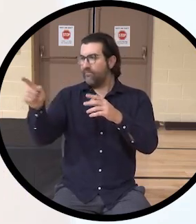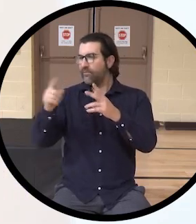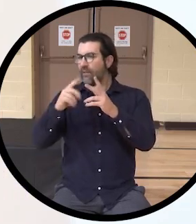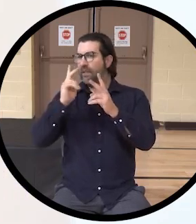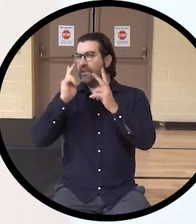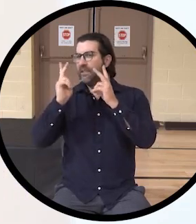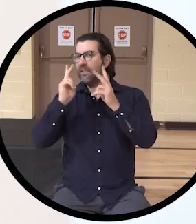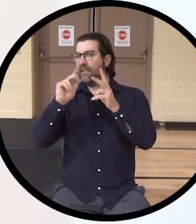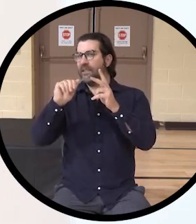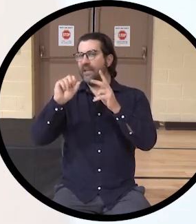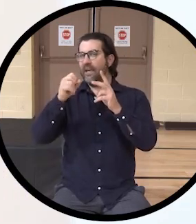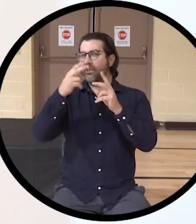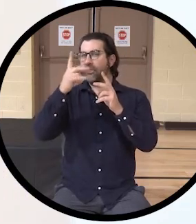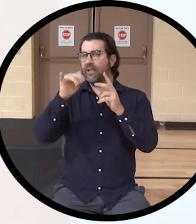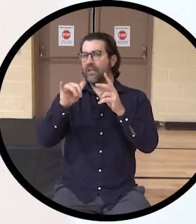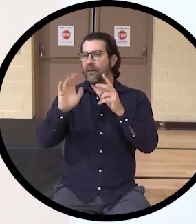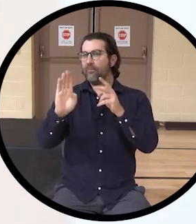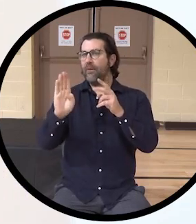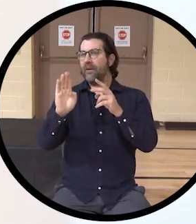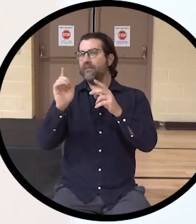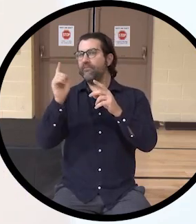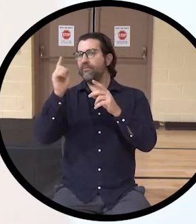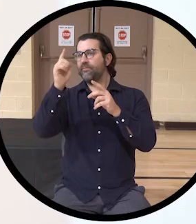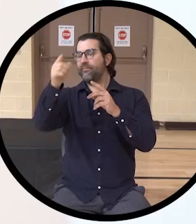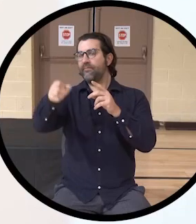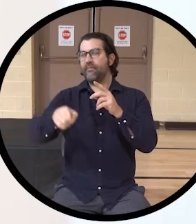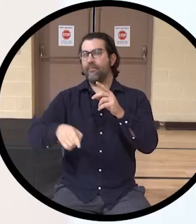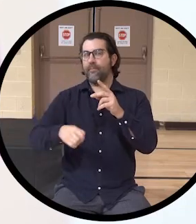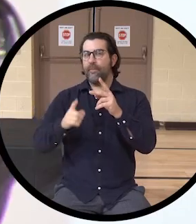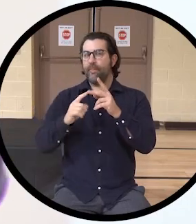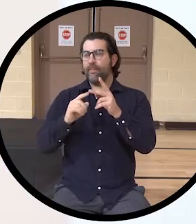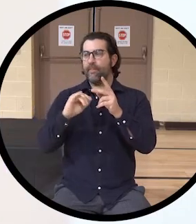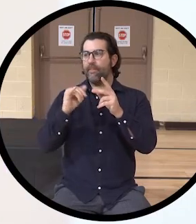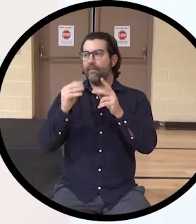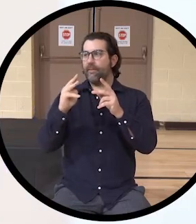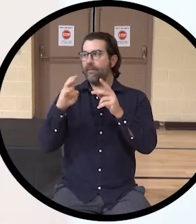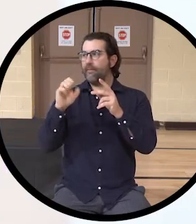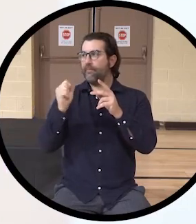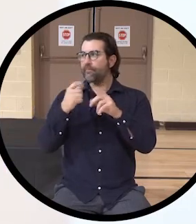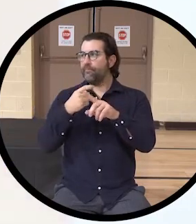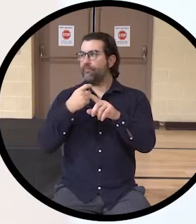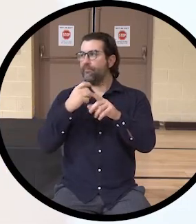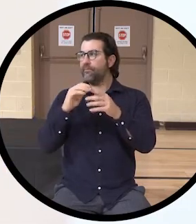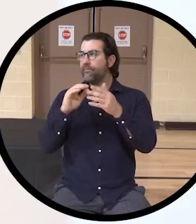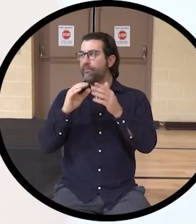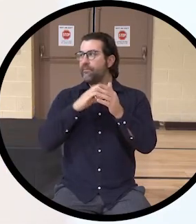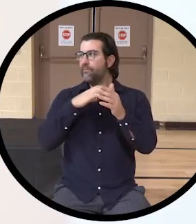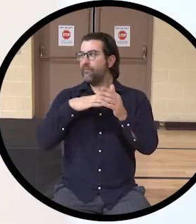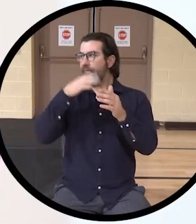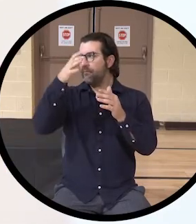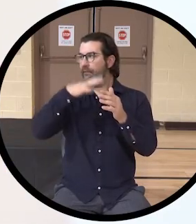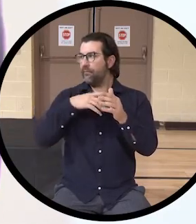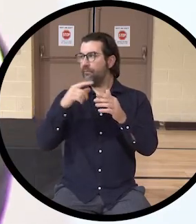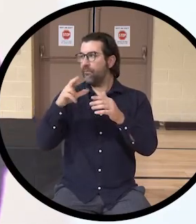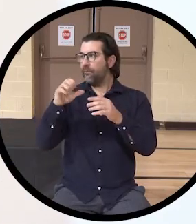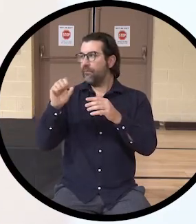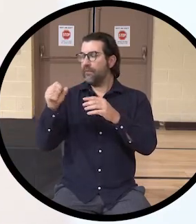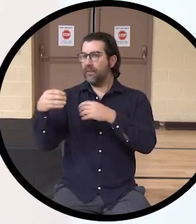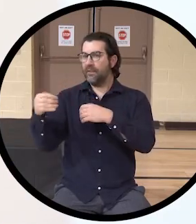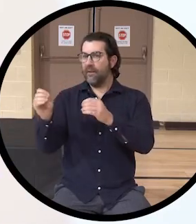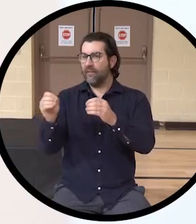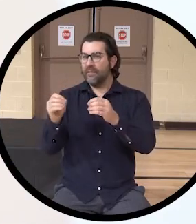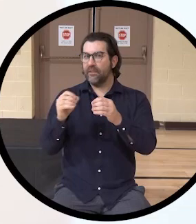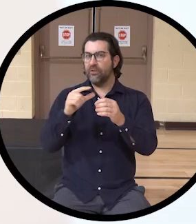see Ashley Bryan in the back as well, and James from Councilwoman Gross's office, and I see